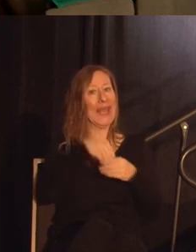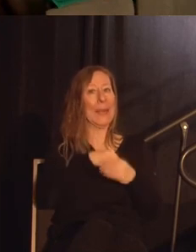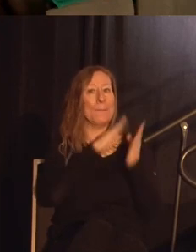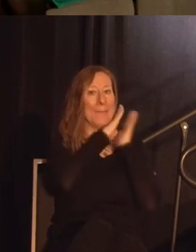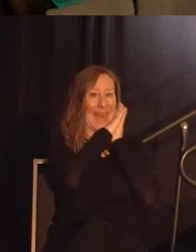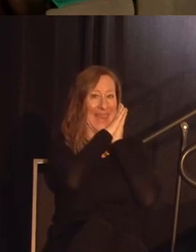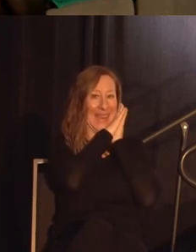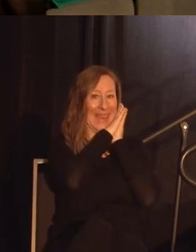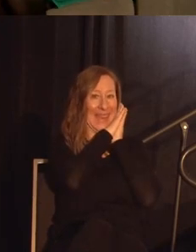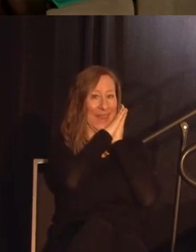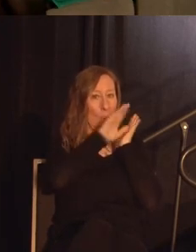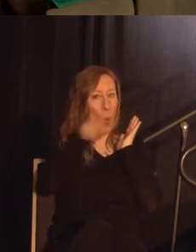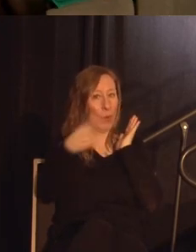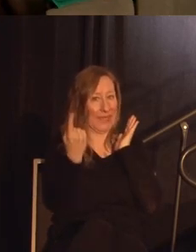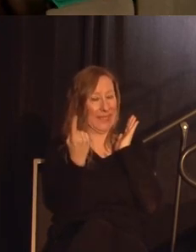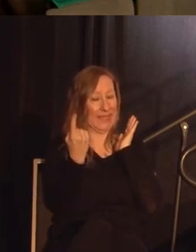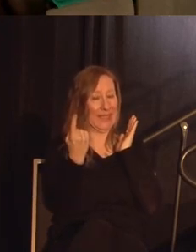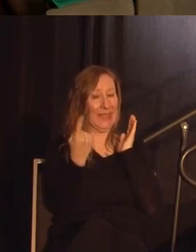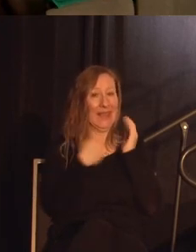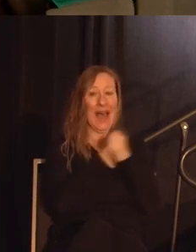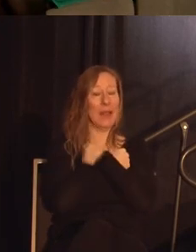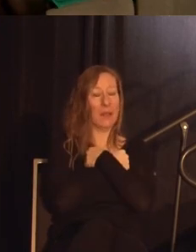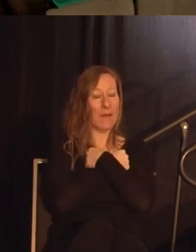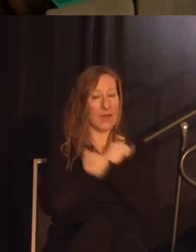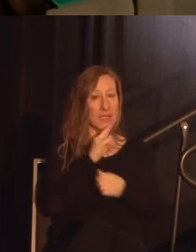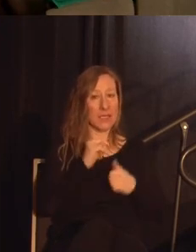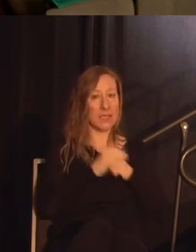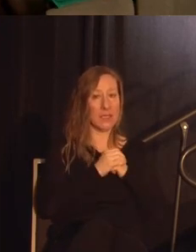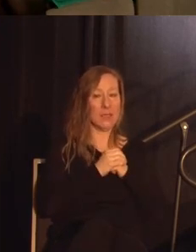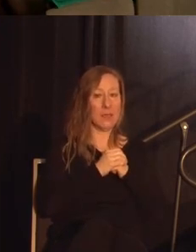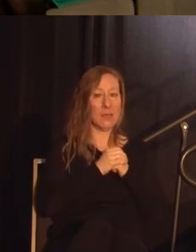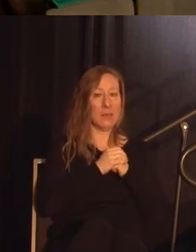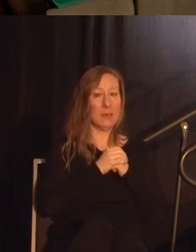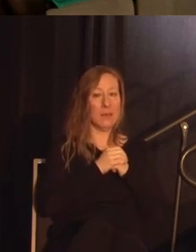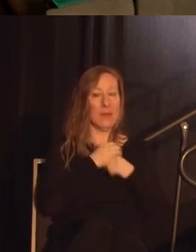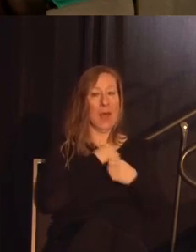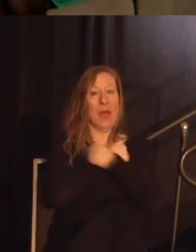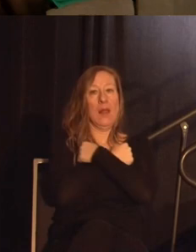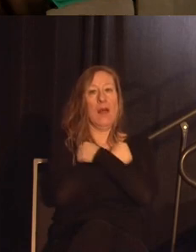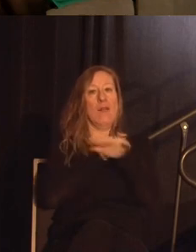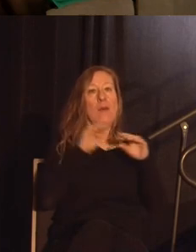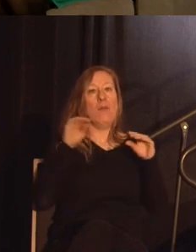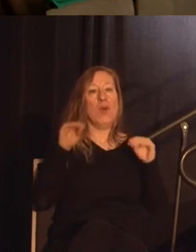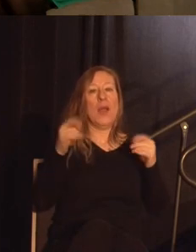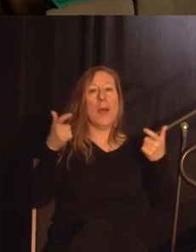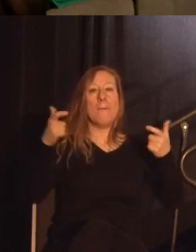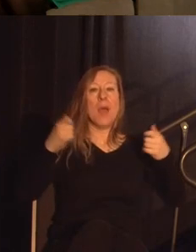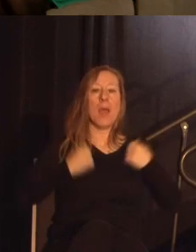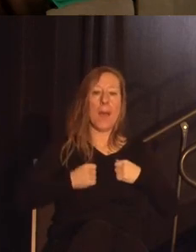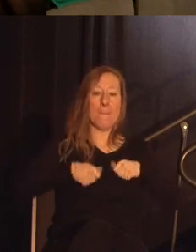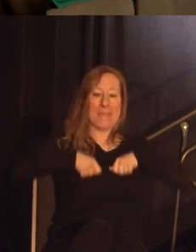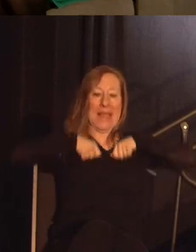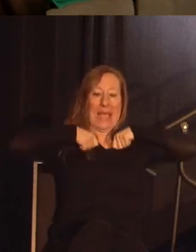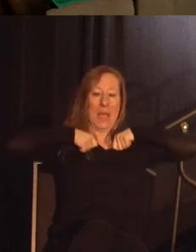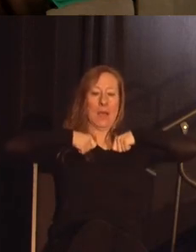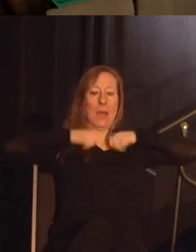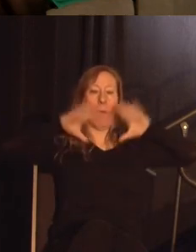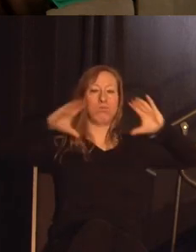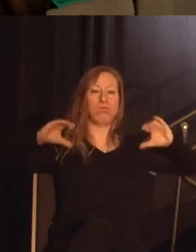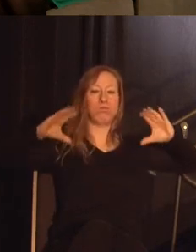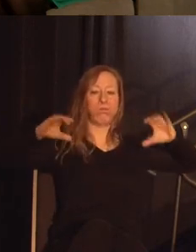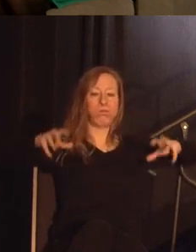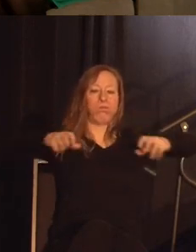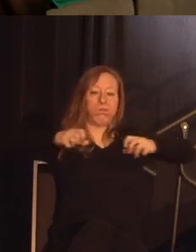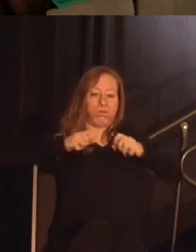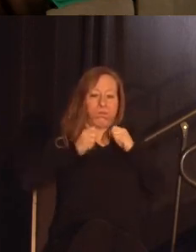Like, that's it. And I love it. I love, like, putting a gigantic comforter. Like, I just like curling into